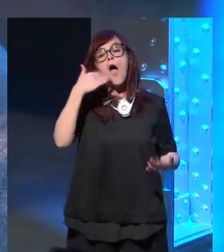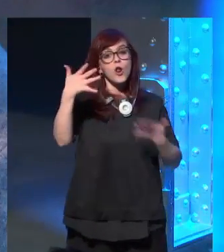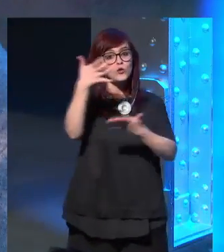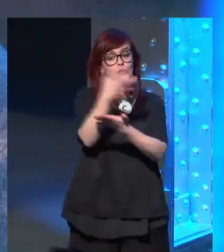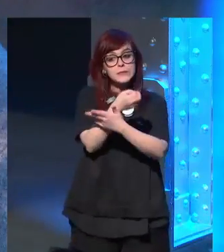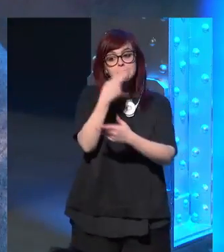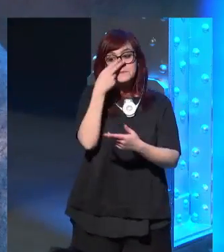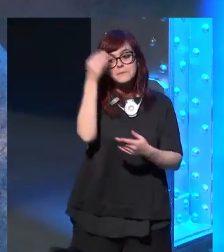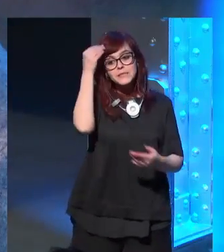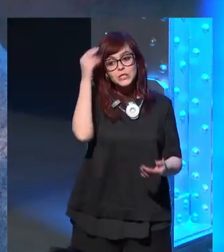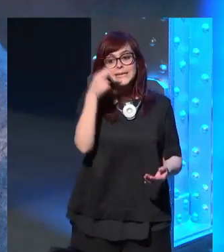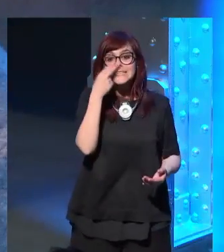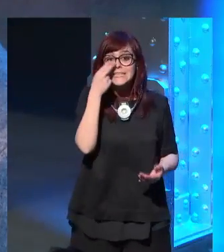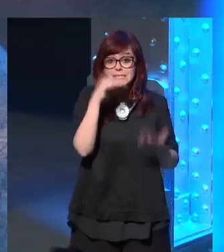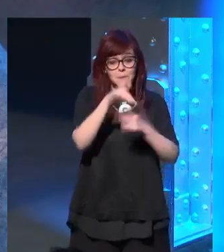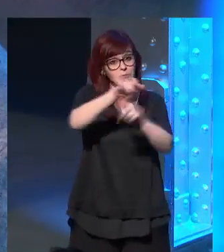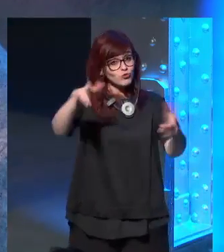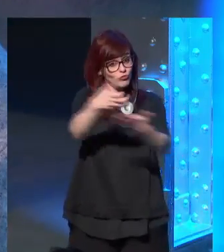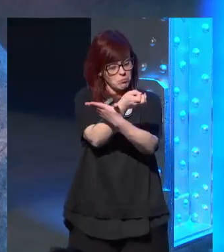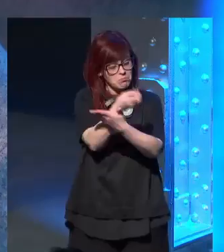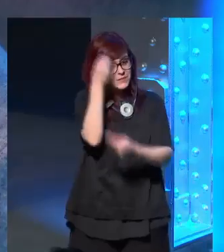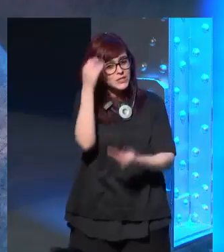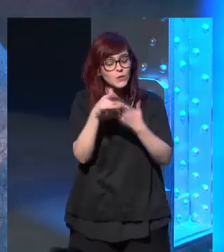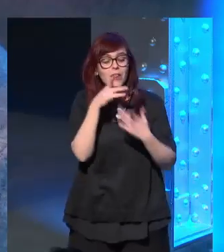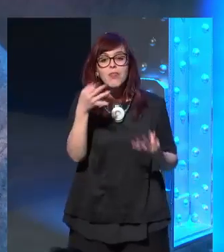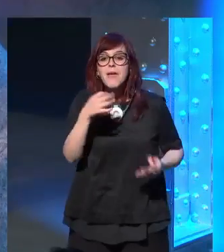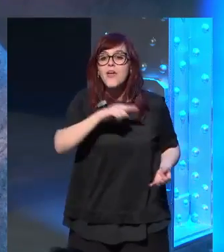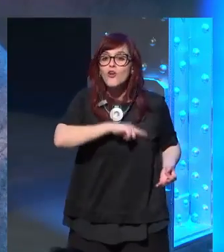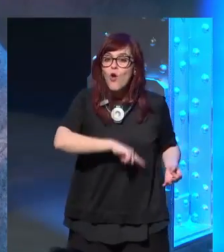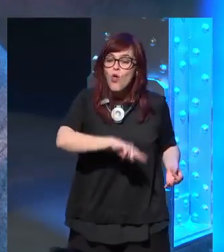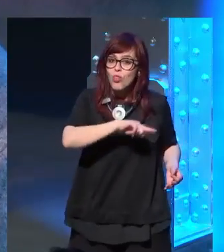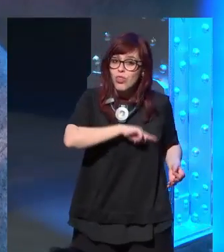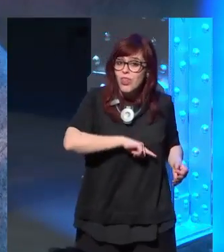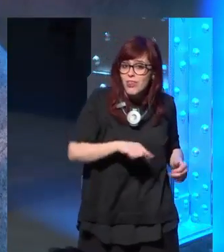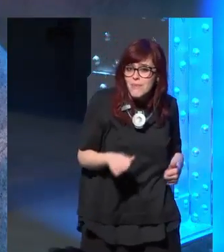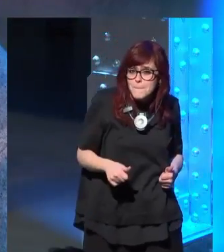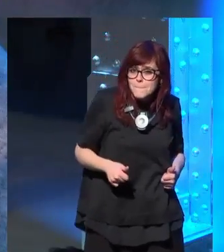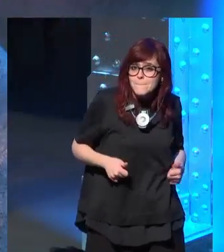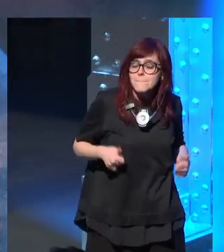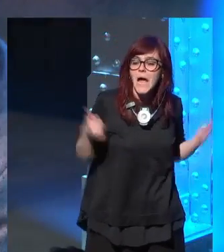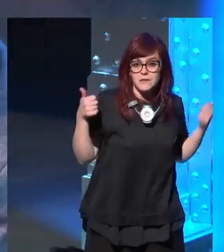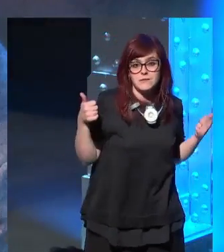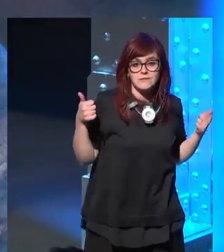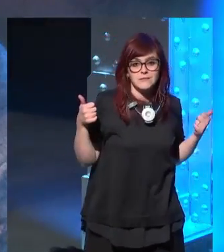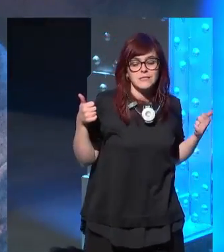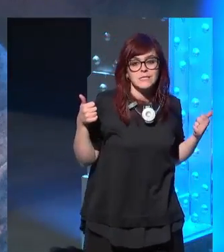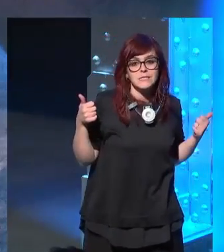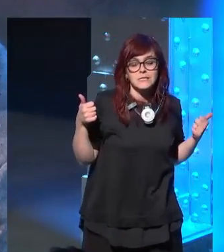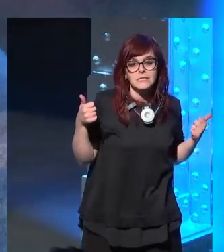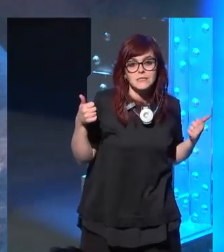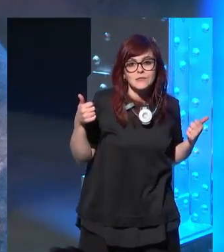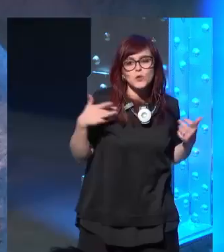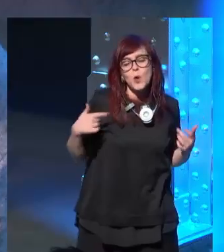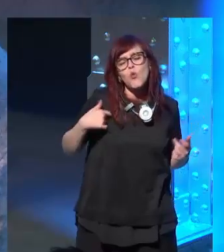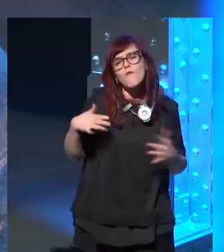people to do is to become more aware of under which circumstances they feel happy, and